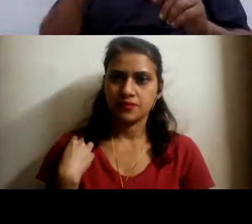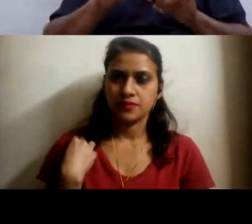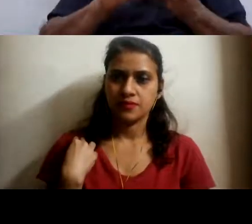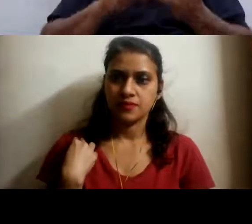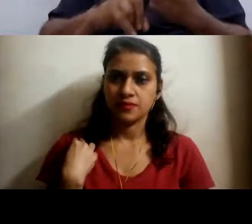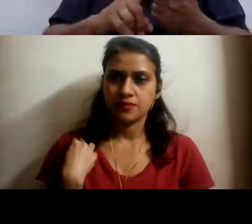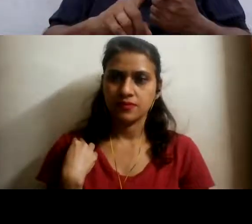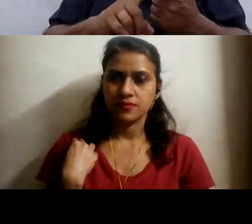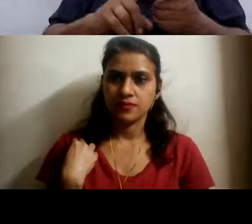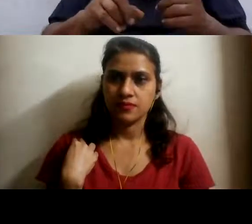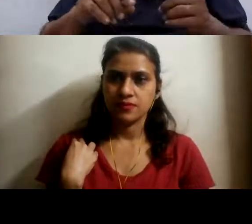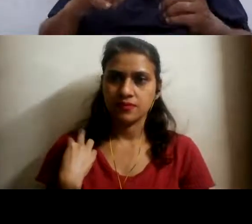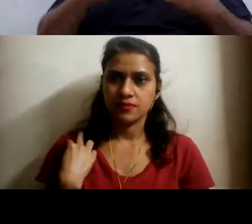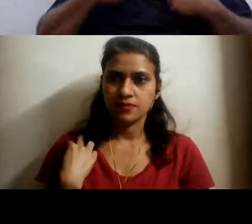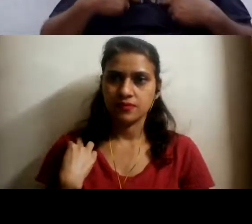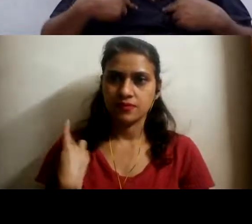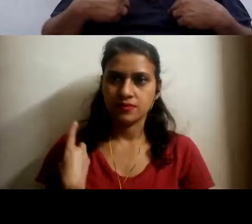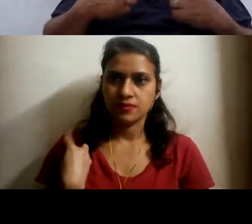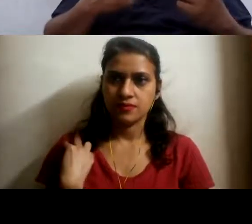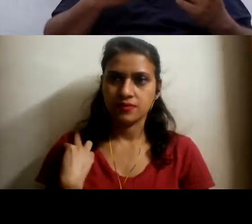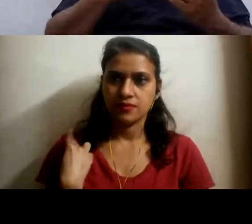he is appointed an advocate, and the advocate is